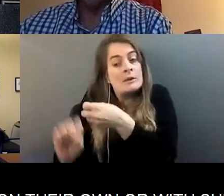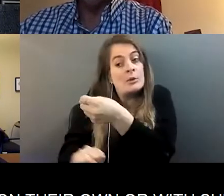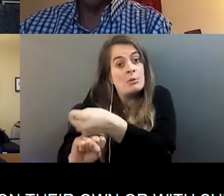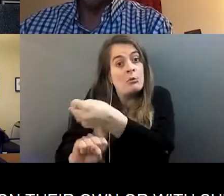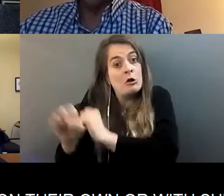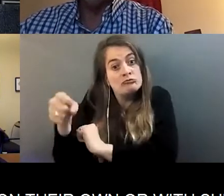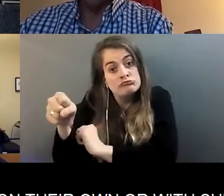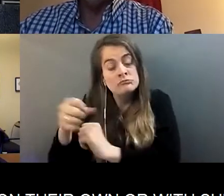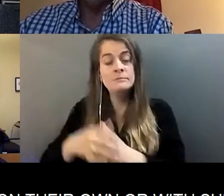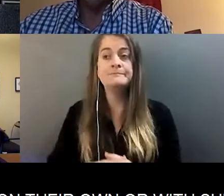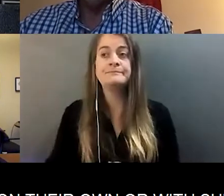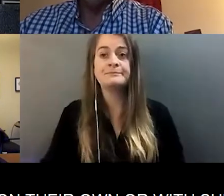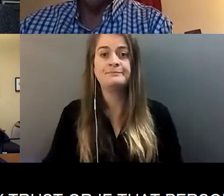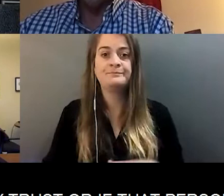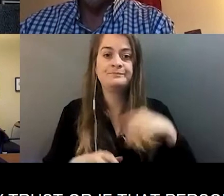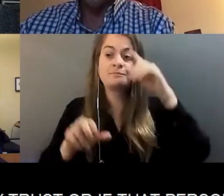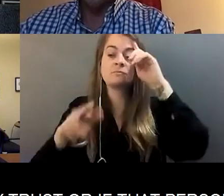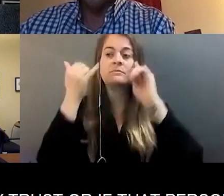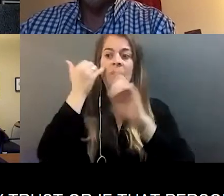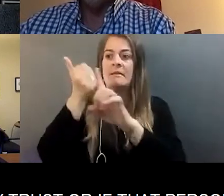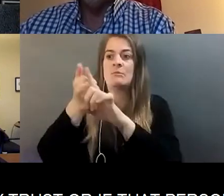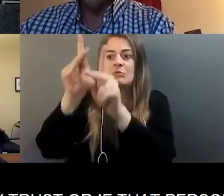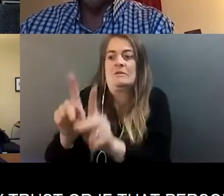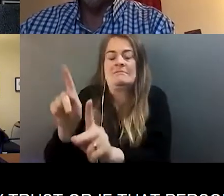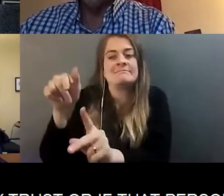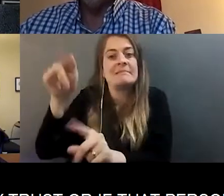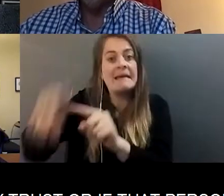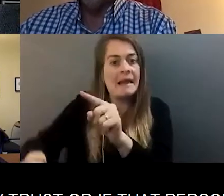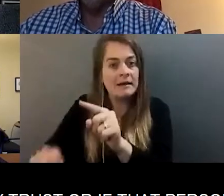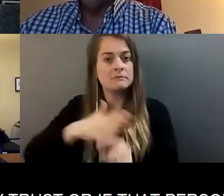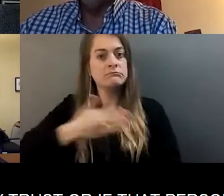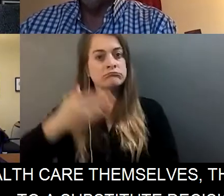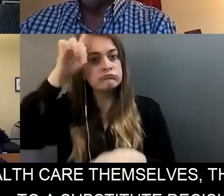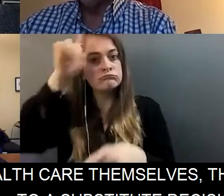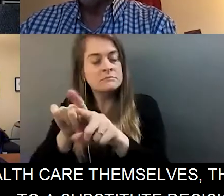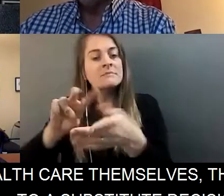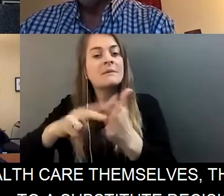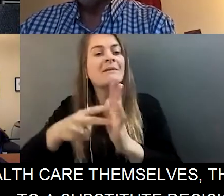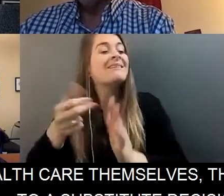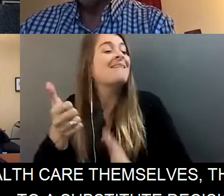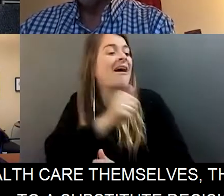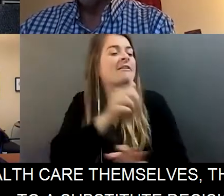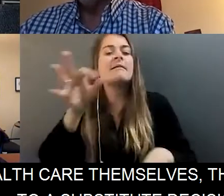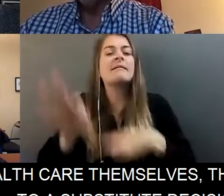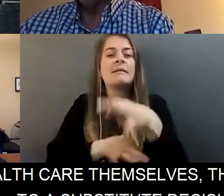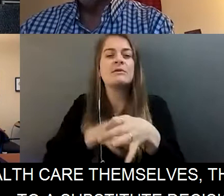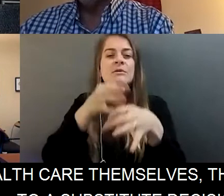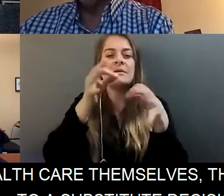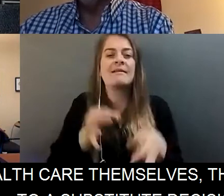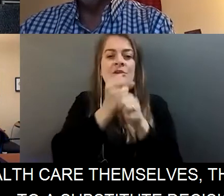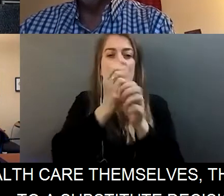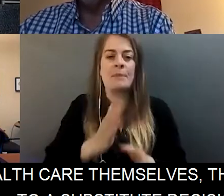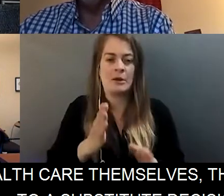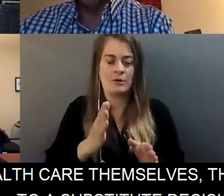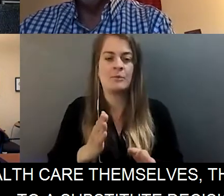they trust, or if that person can't give consent for that healthcare themselves, they're going to a substitute decision maker.